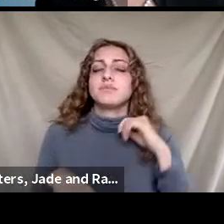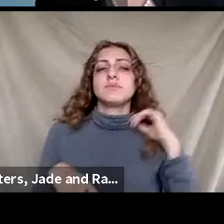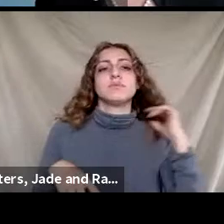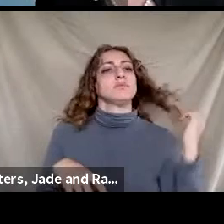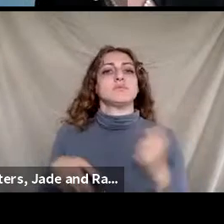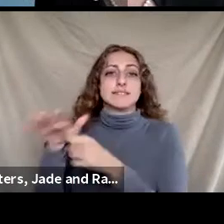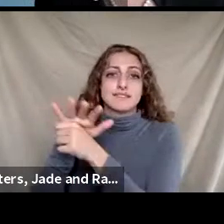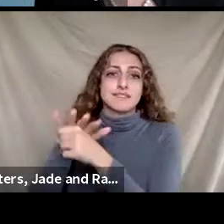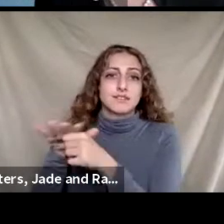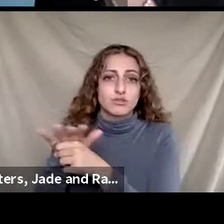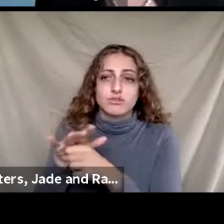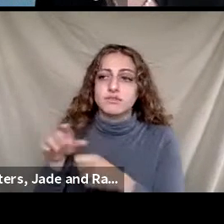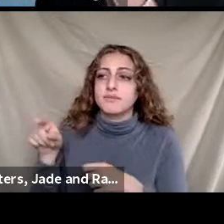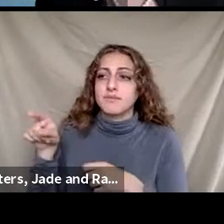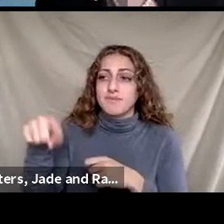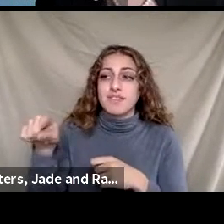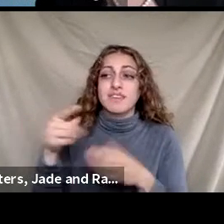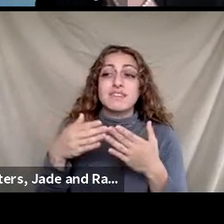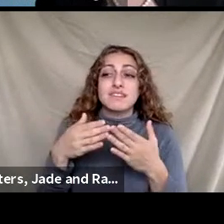generally,